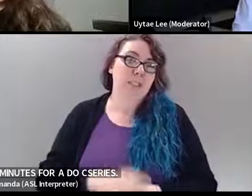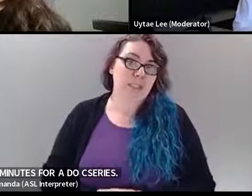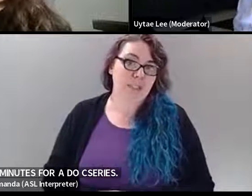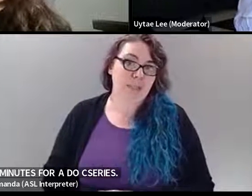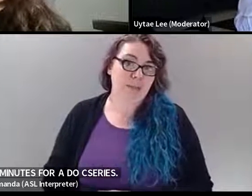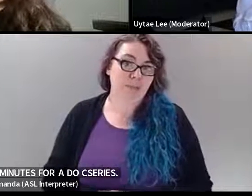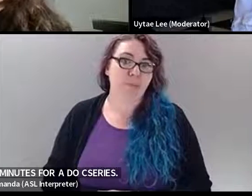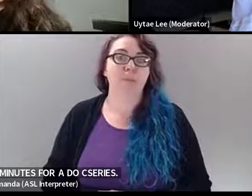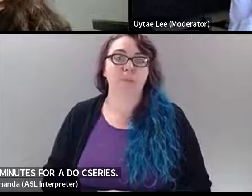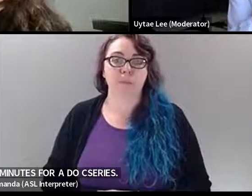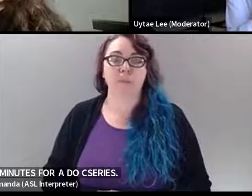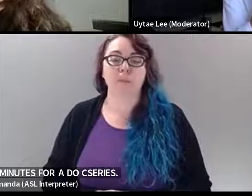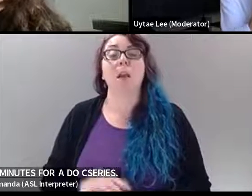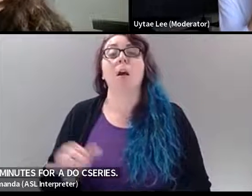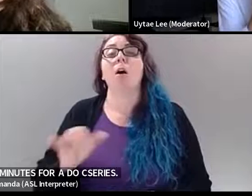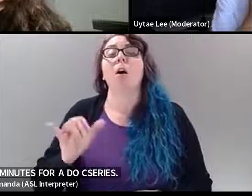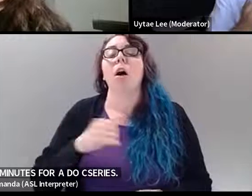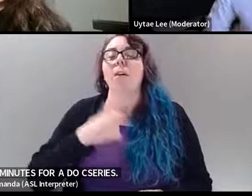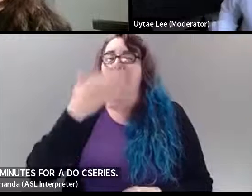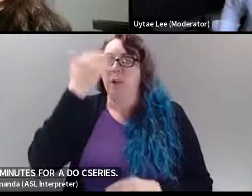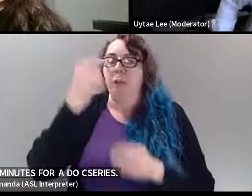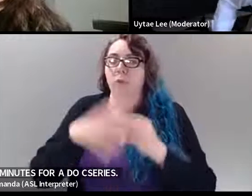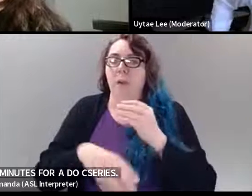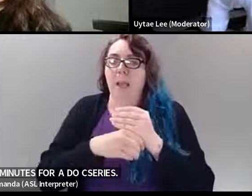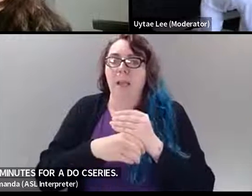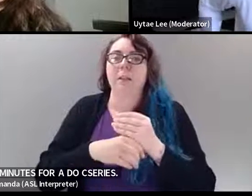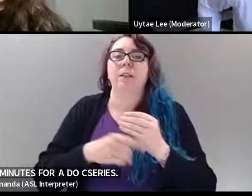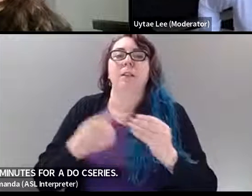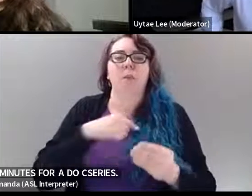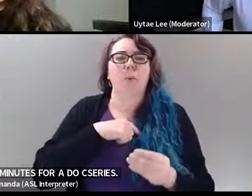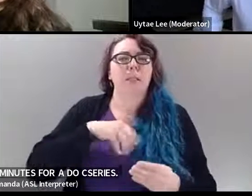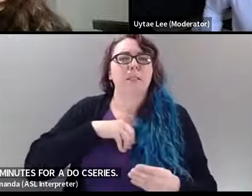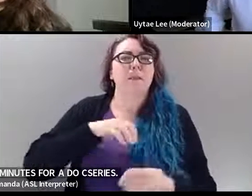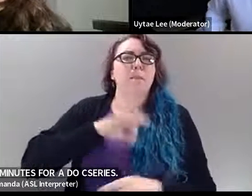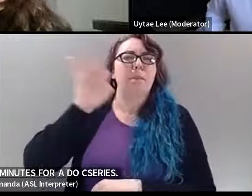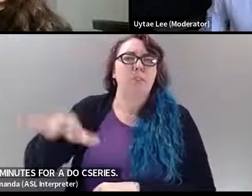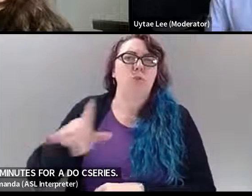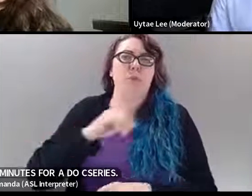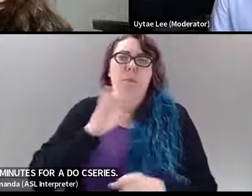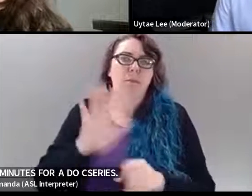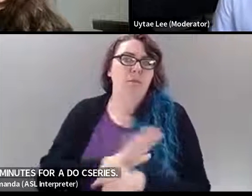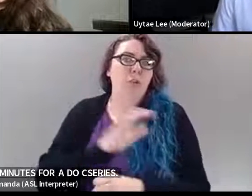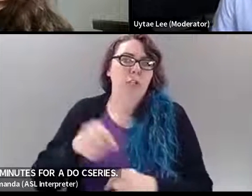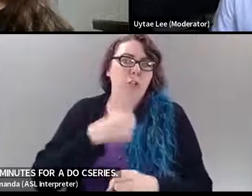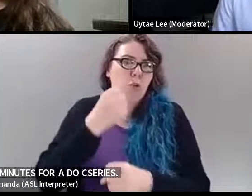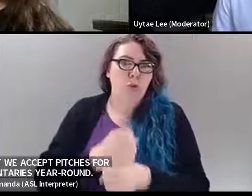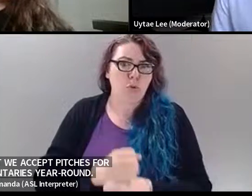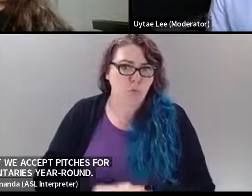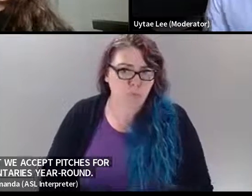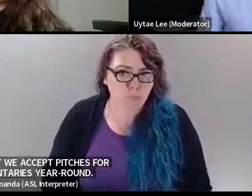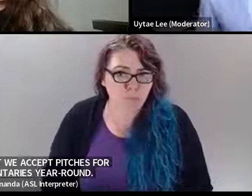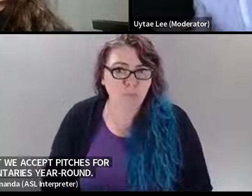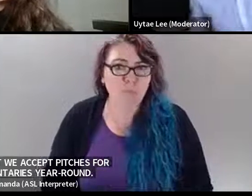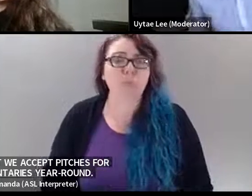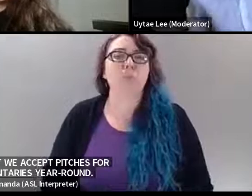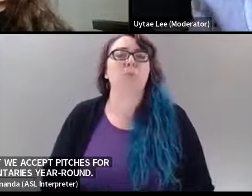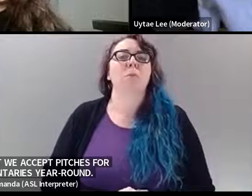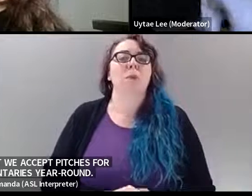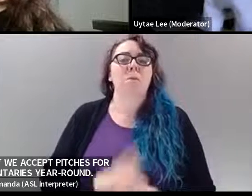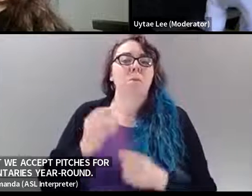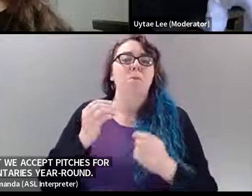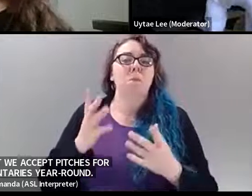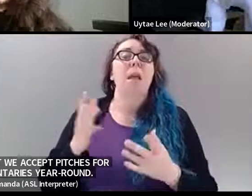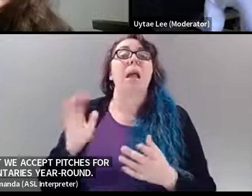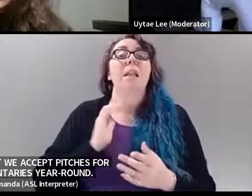year-round. And usually our license fees for feature-length docs are only 50 to 75K, but we play with all